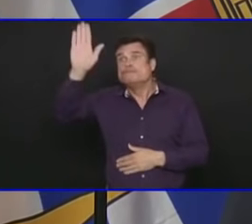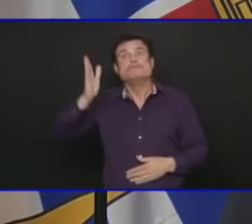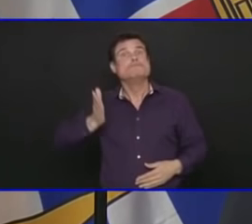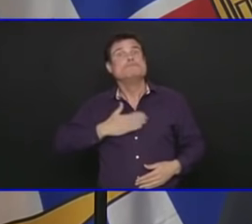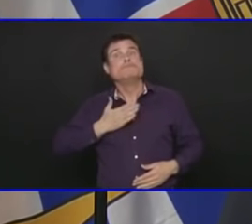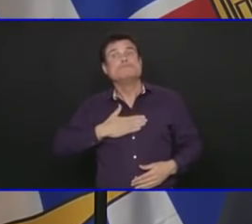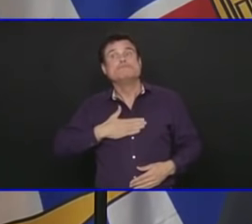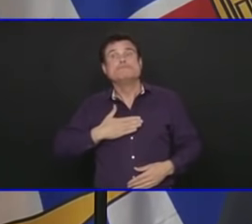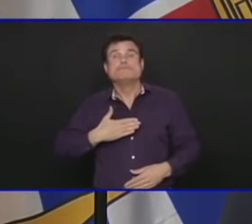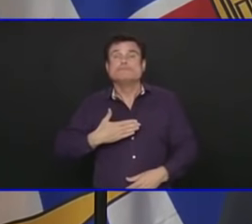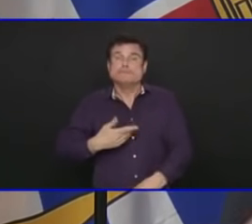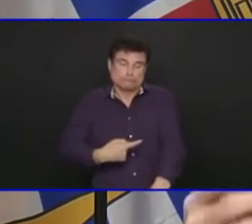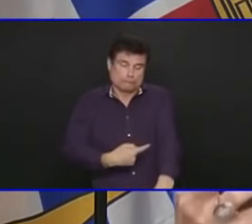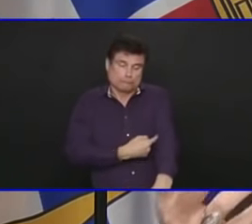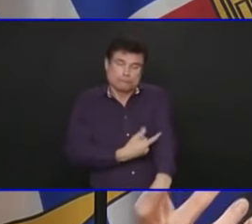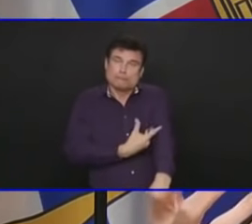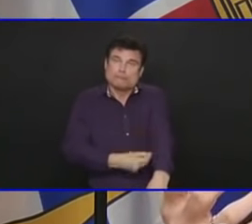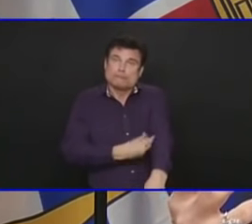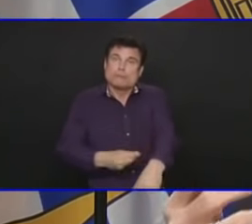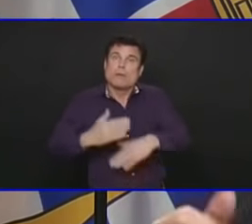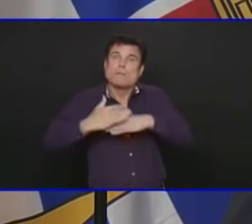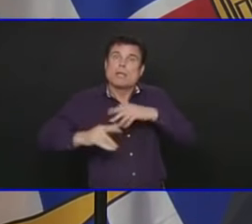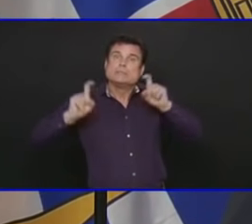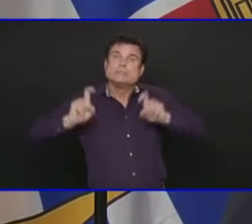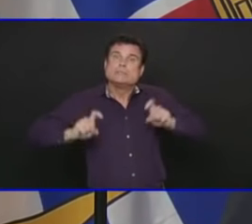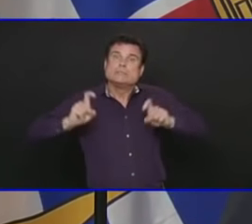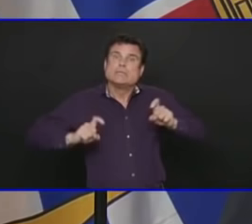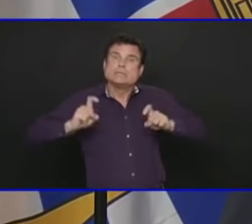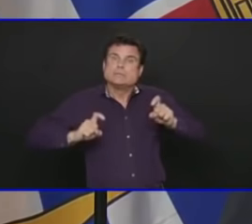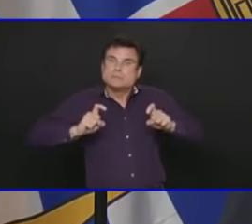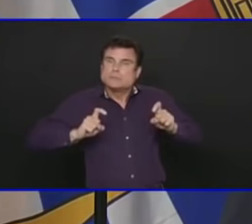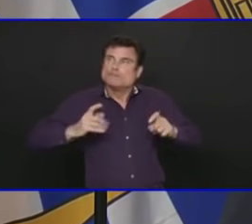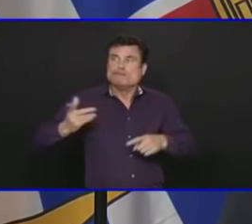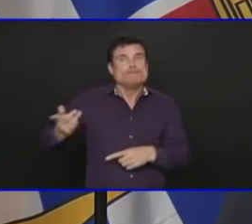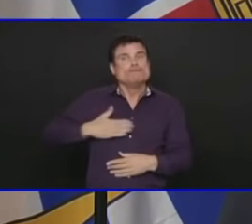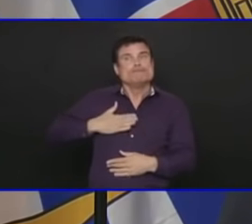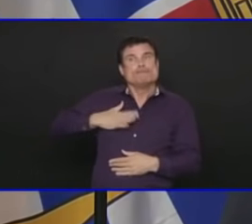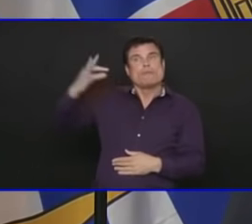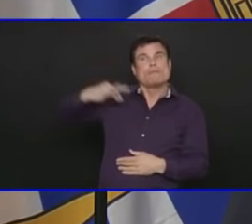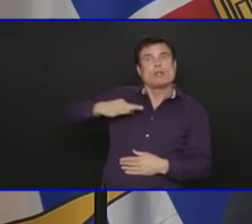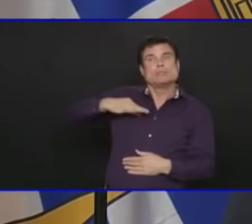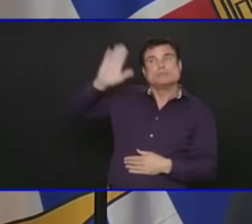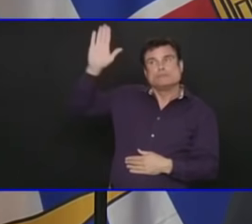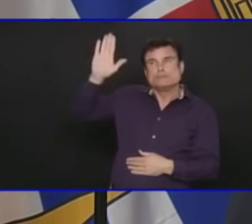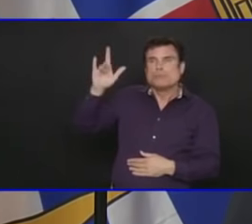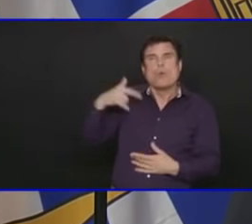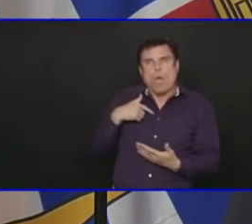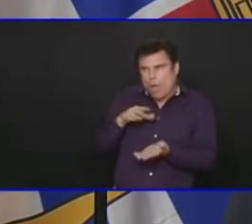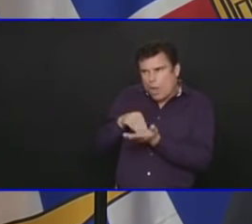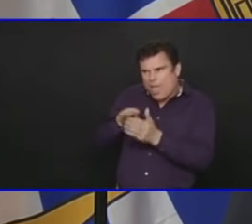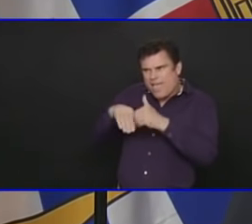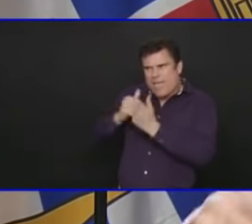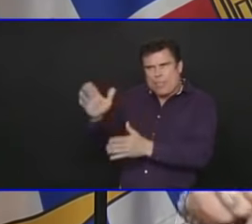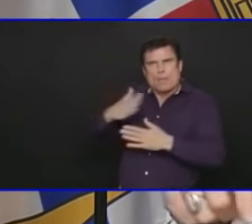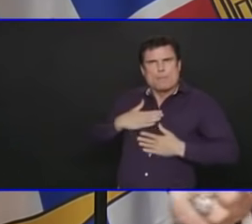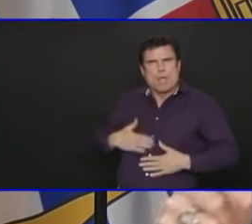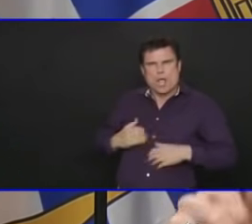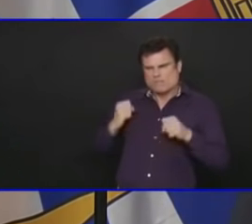experience. I don't have a whole lot of details on the unit at Lionsgate. I know that there